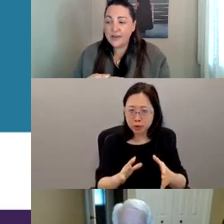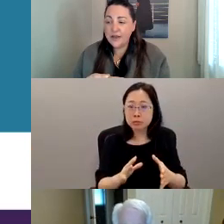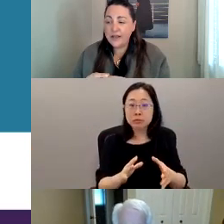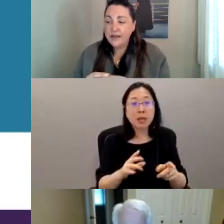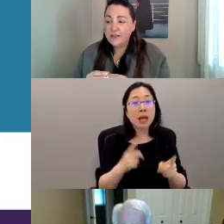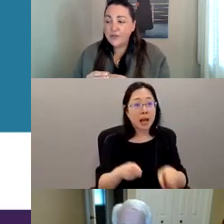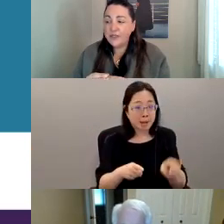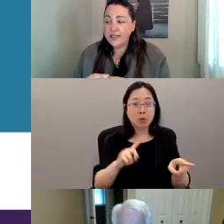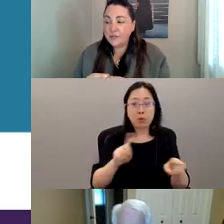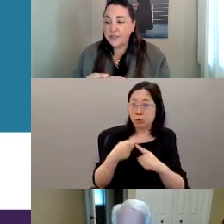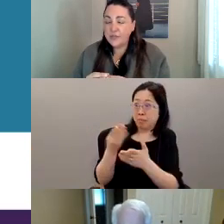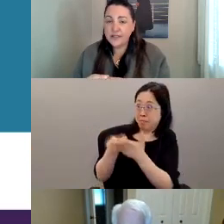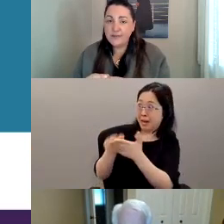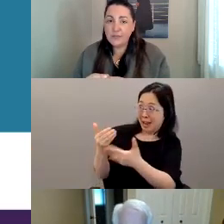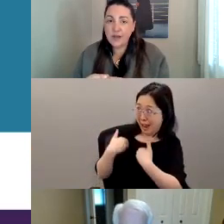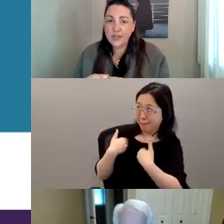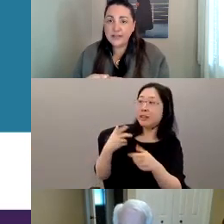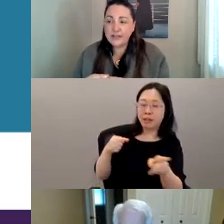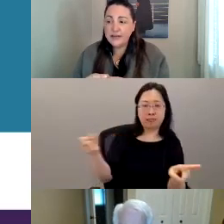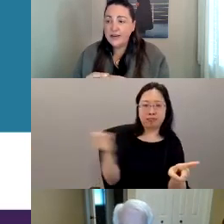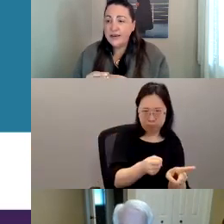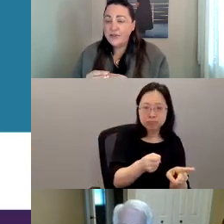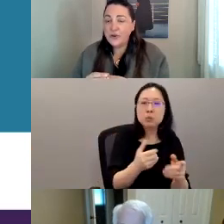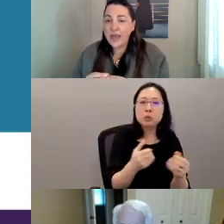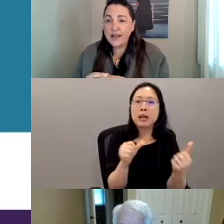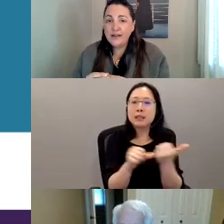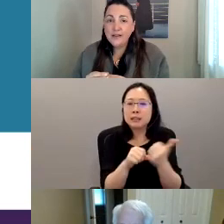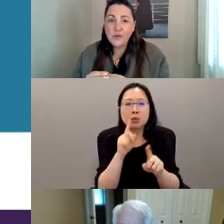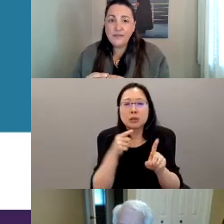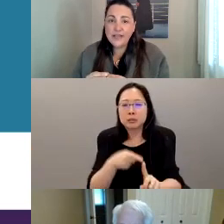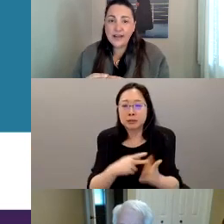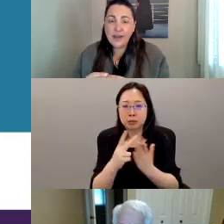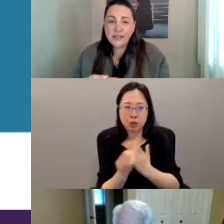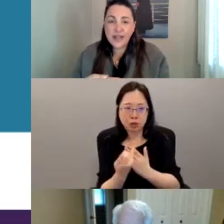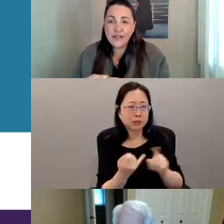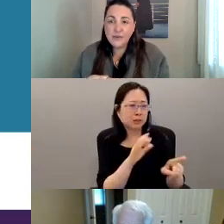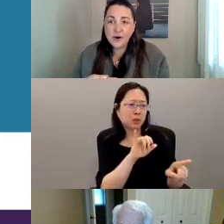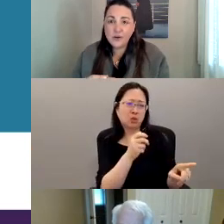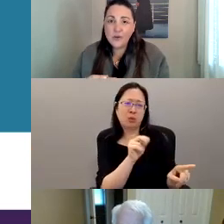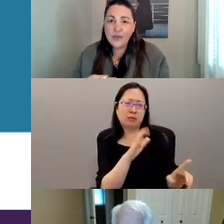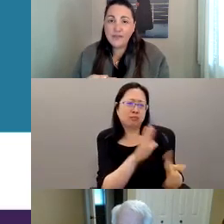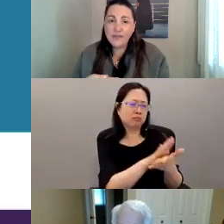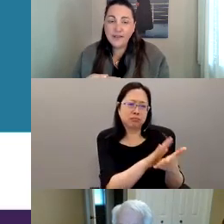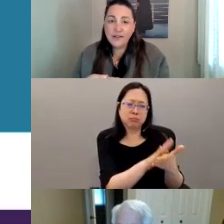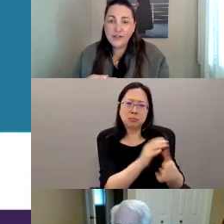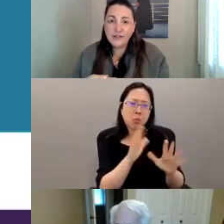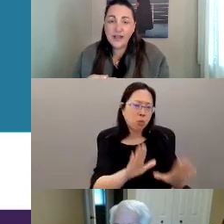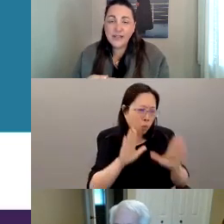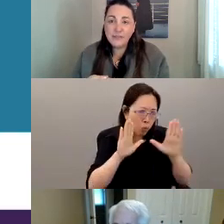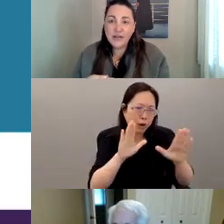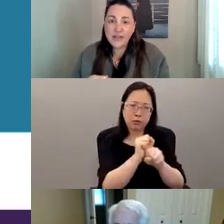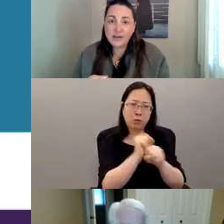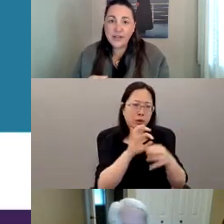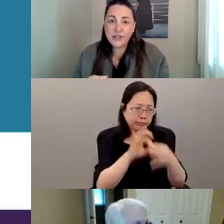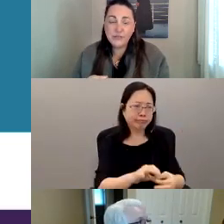hire somebody to assist with specific projects. Joanne, you have done outstanding work within the